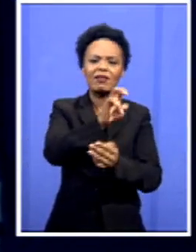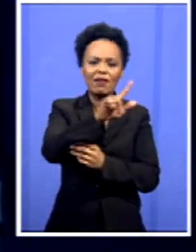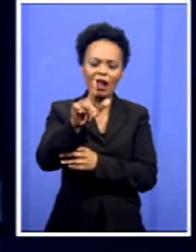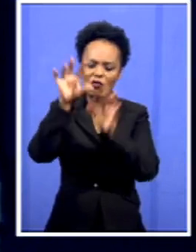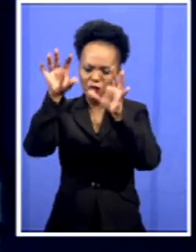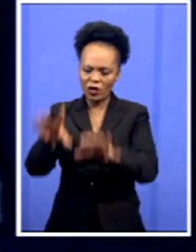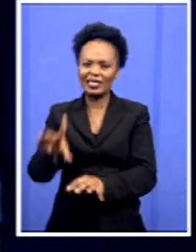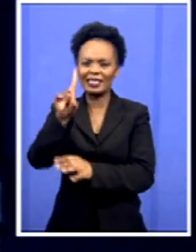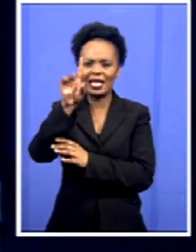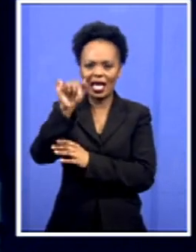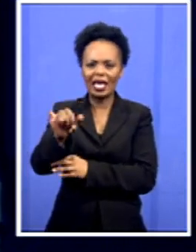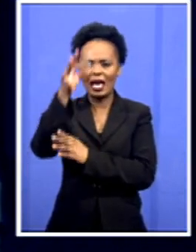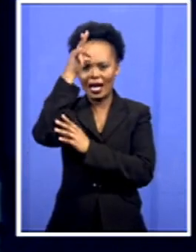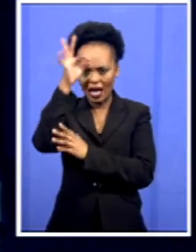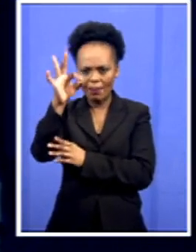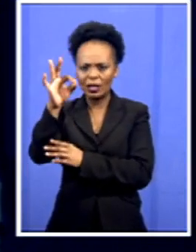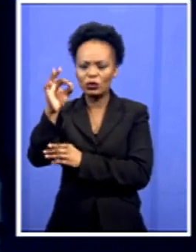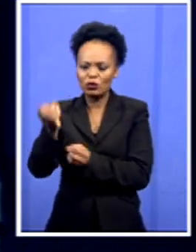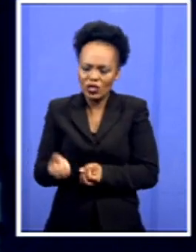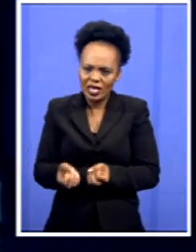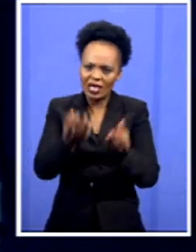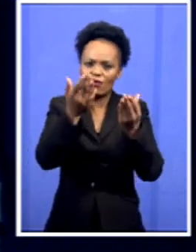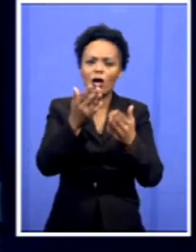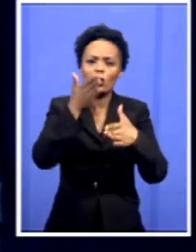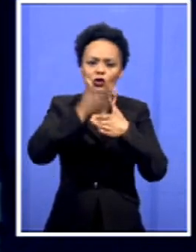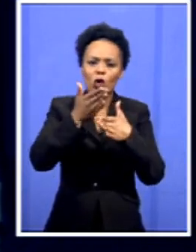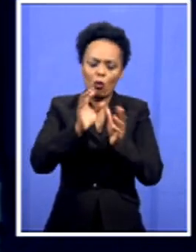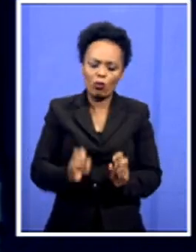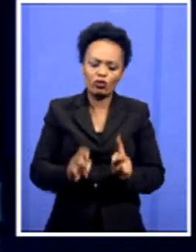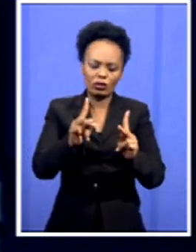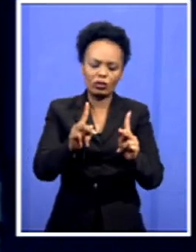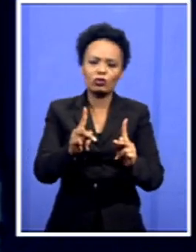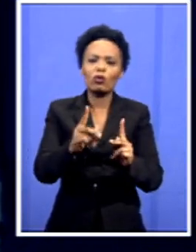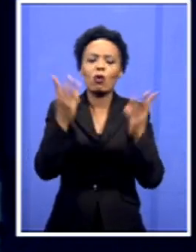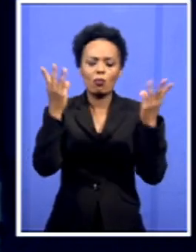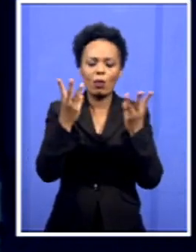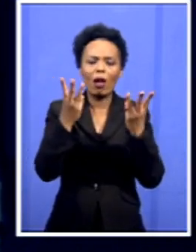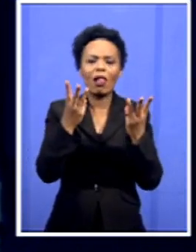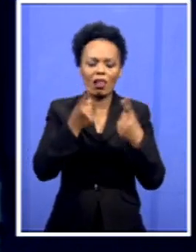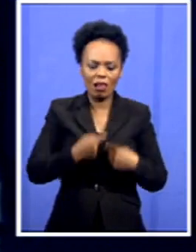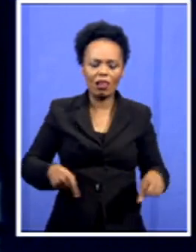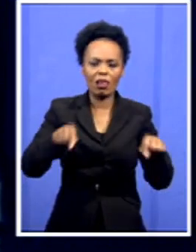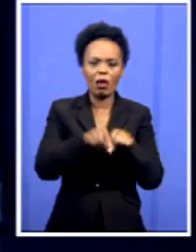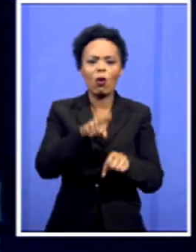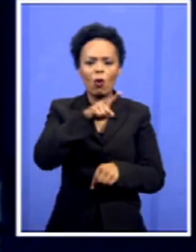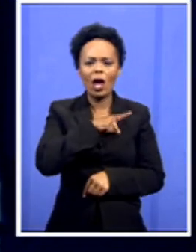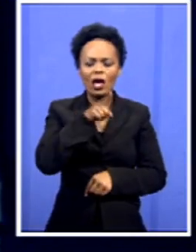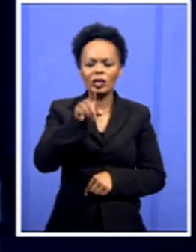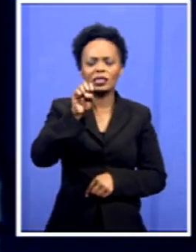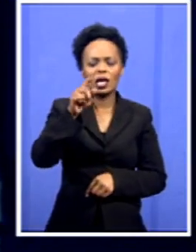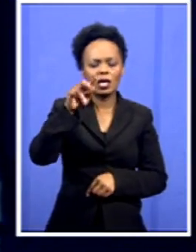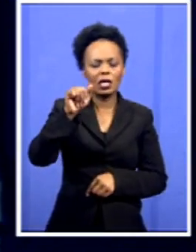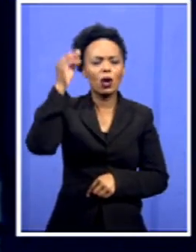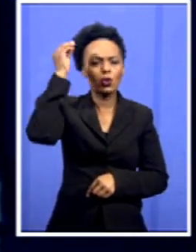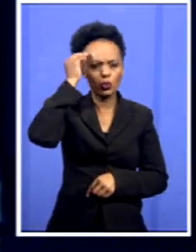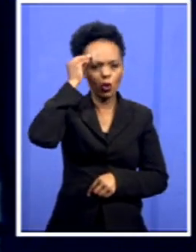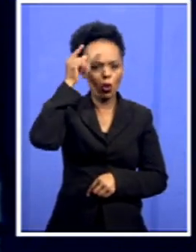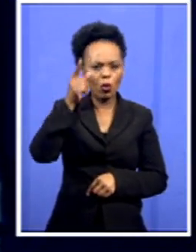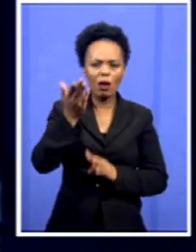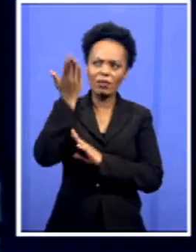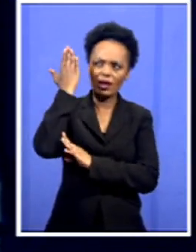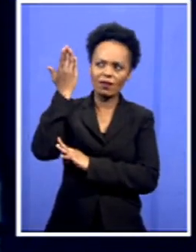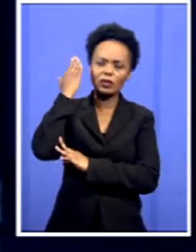DA government to give job opportunities to our people, because you would know, Sakina, that previously we are the